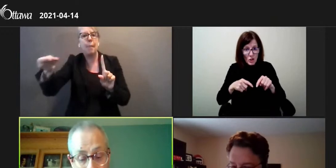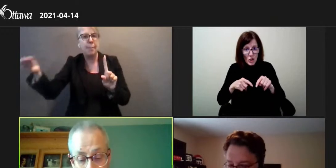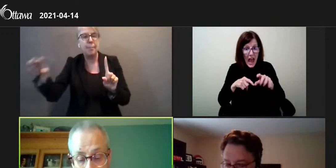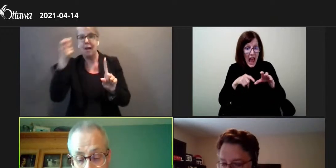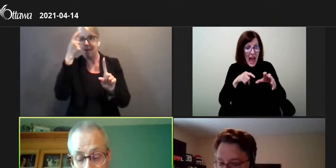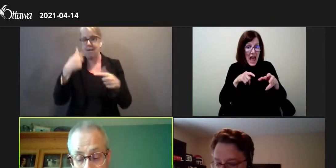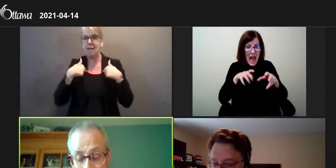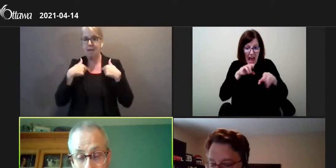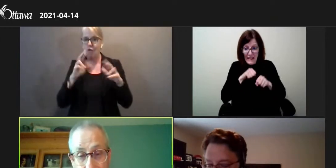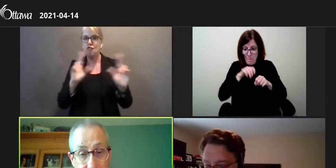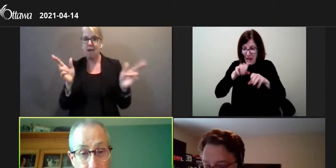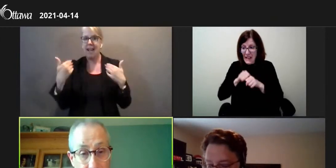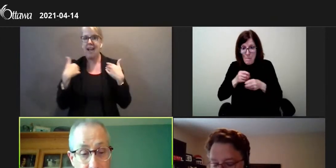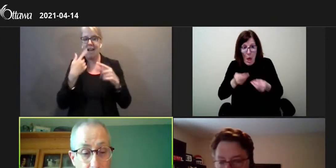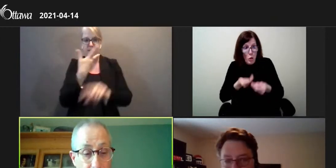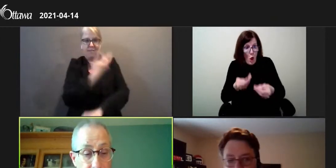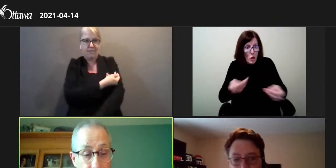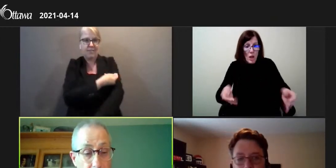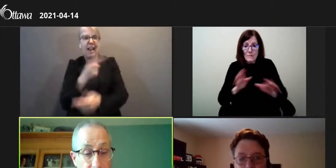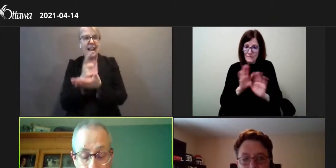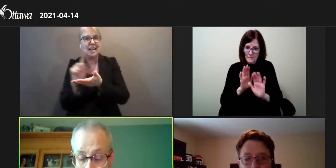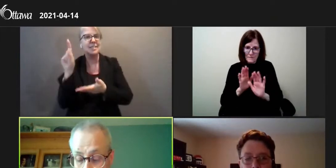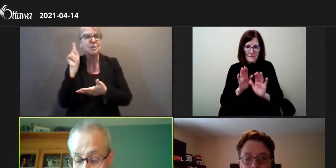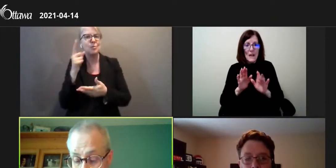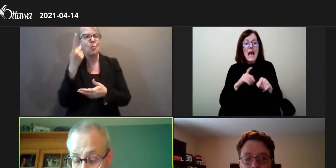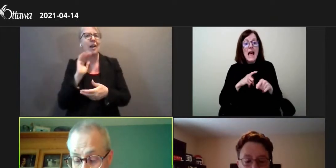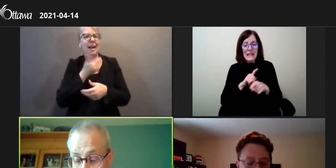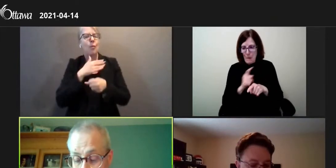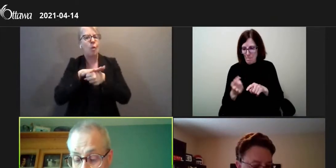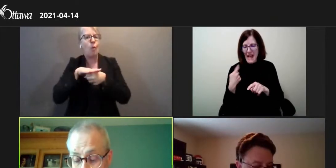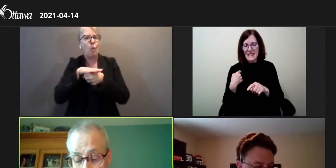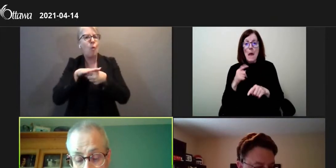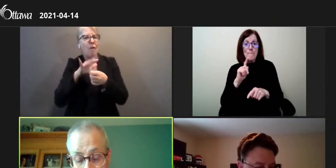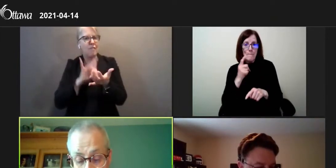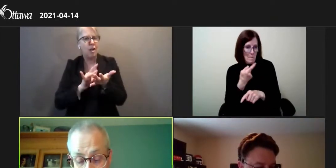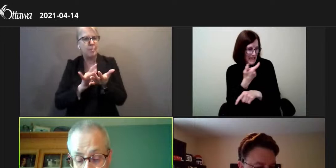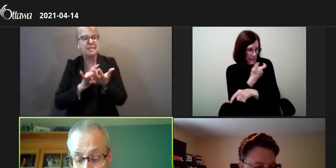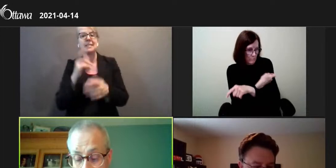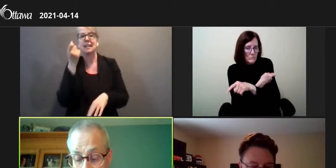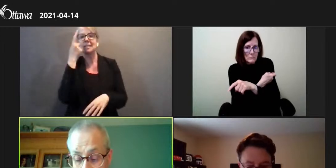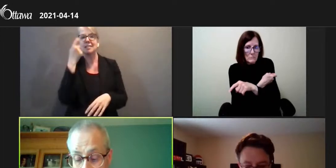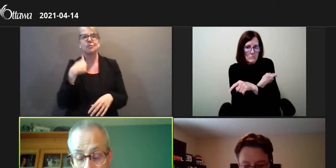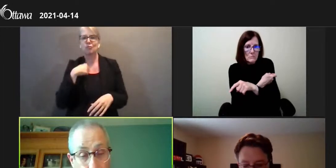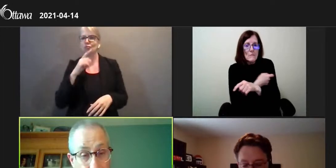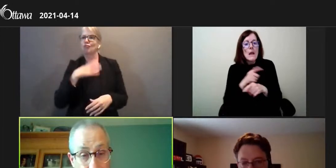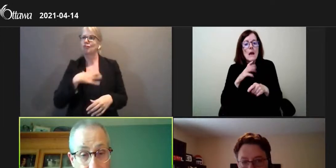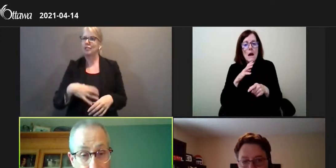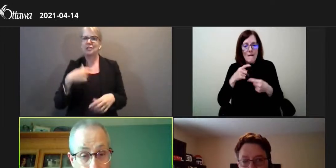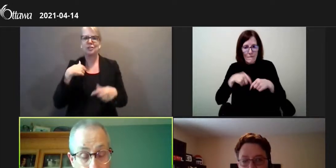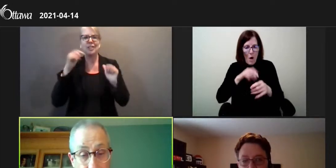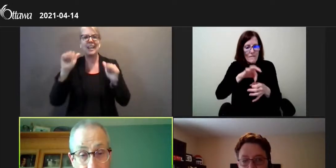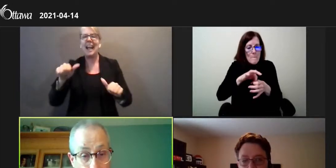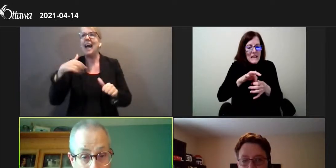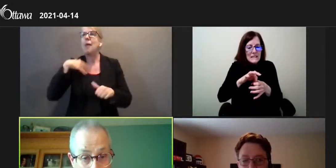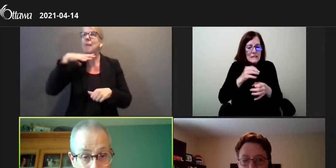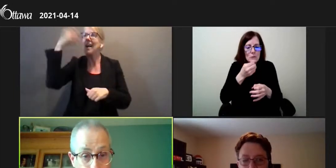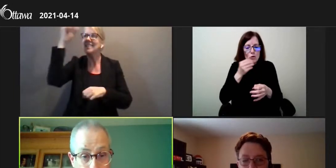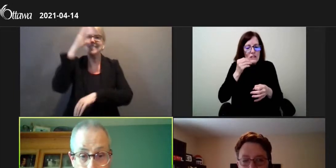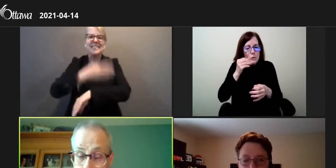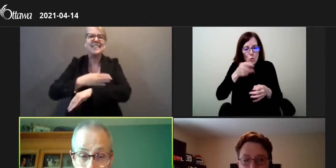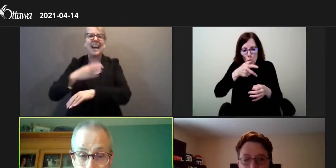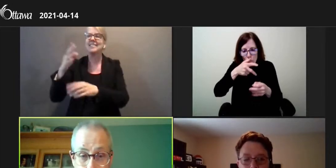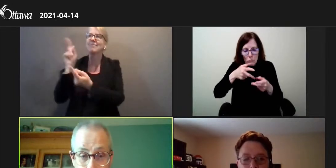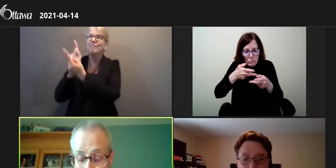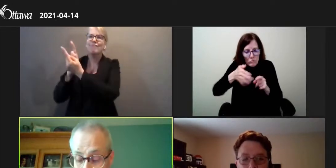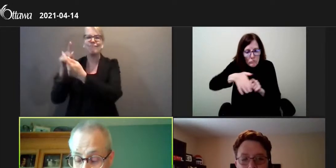my first dose of the vaccine last week at one of our local pharmacies. And as much as I would love to be able to give my oldest son, Ben, a hug,